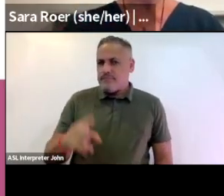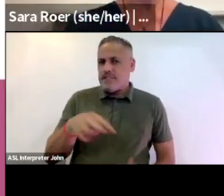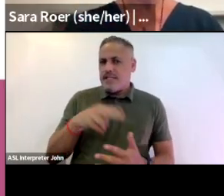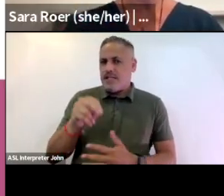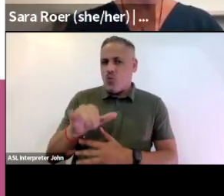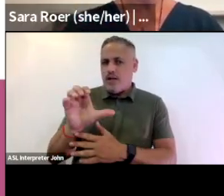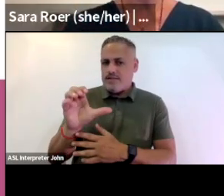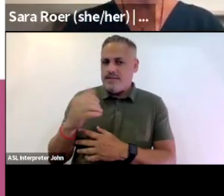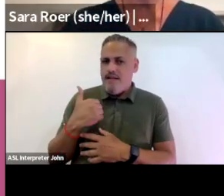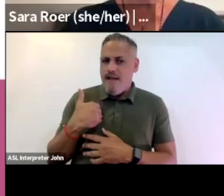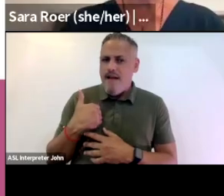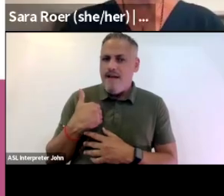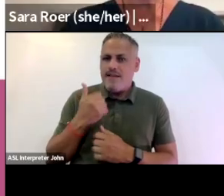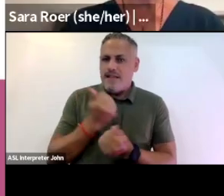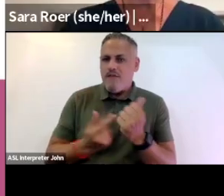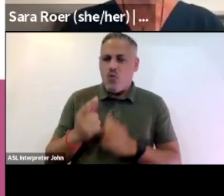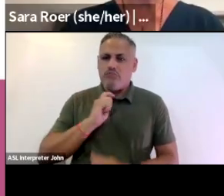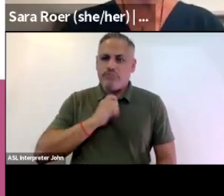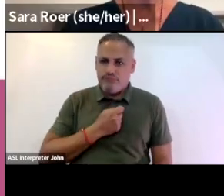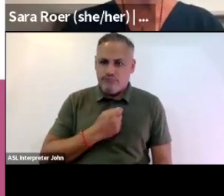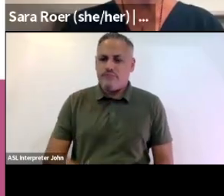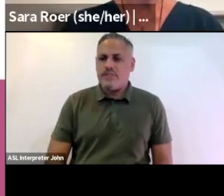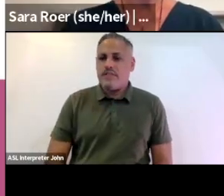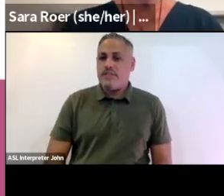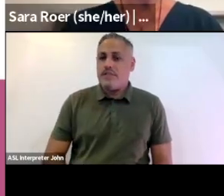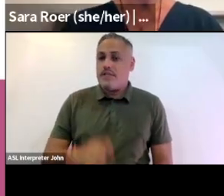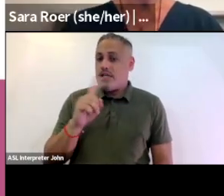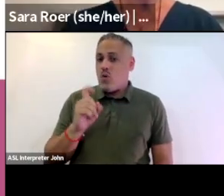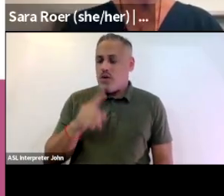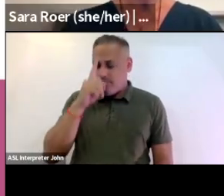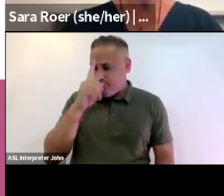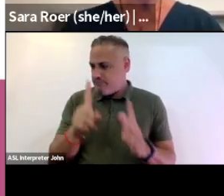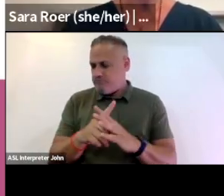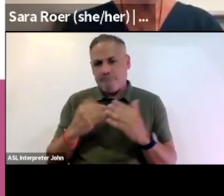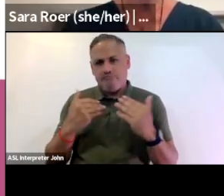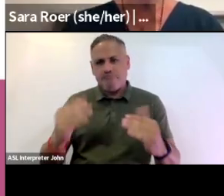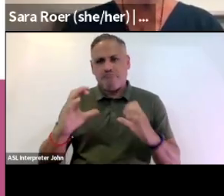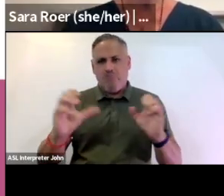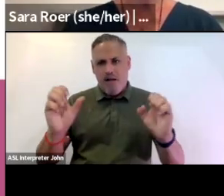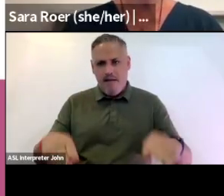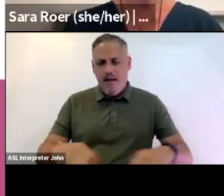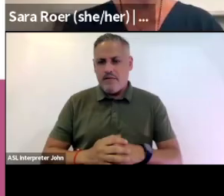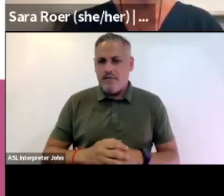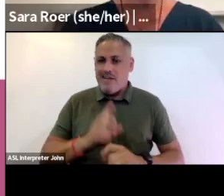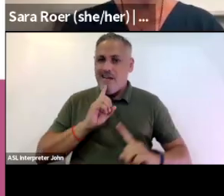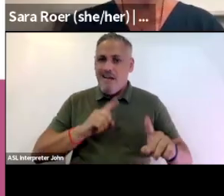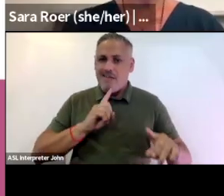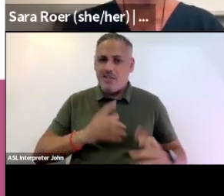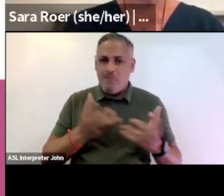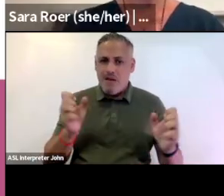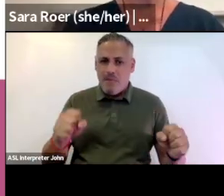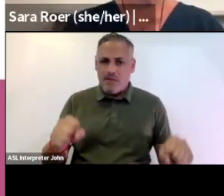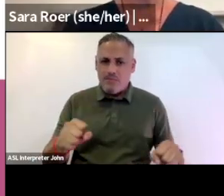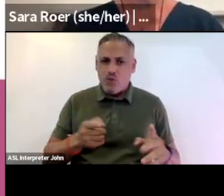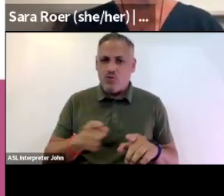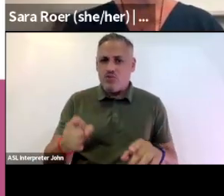all participants muted. Please submit questions as they occur to you. Feel free to use the chat feature and we will answer as many as we can